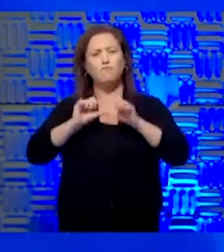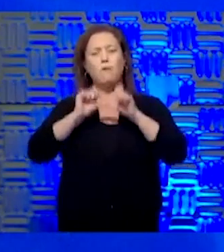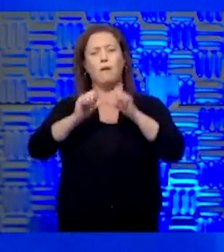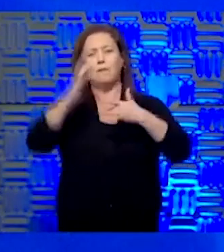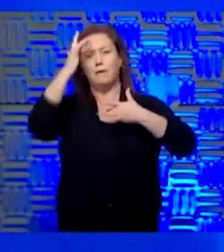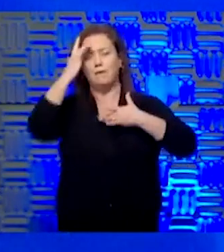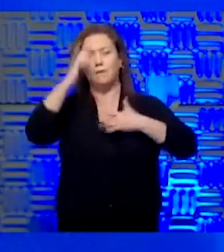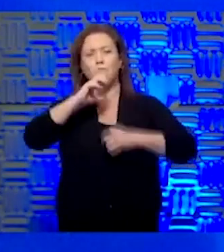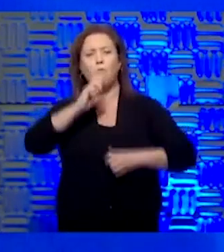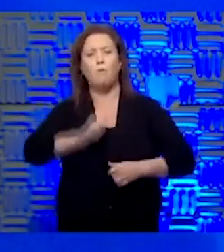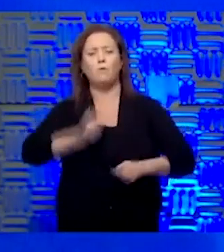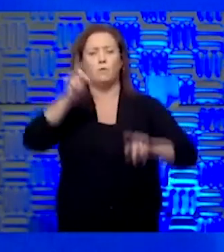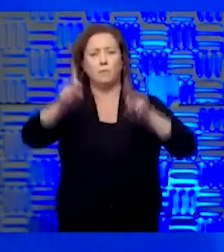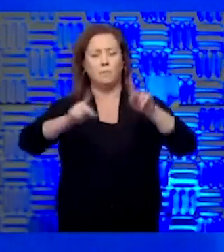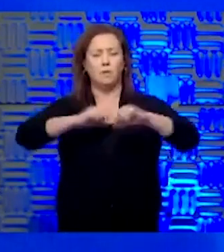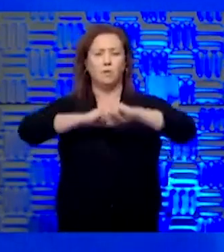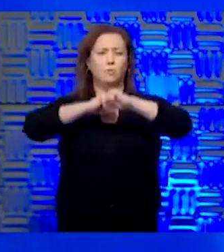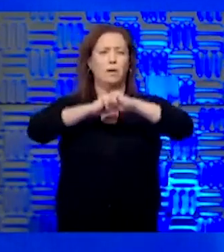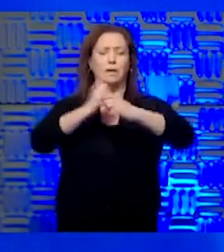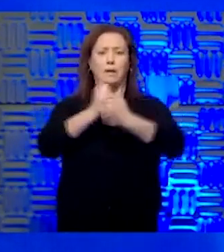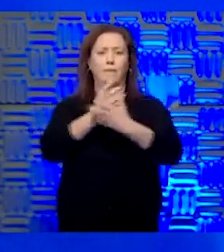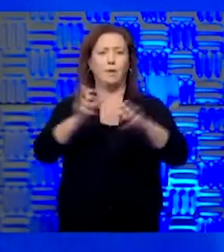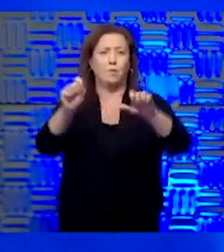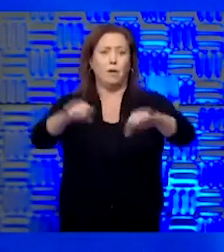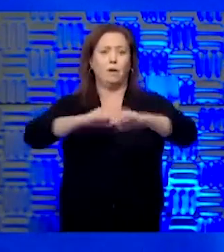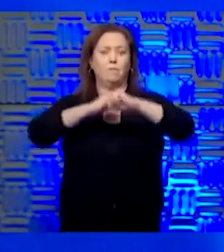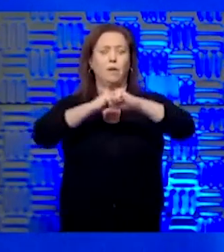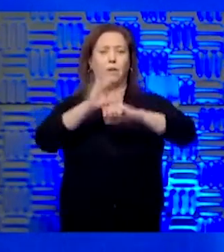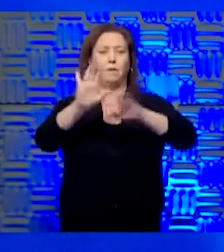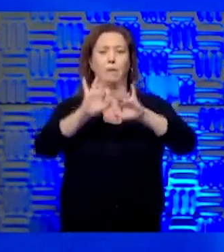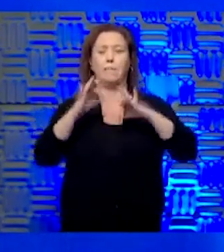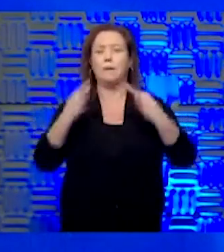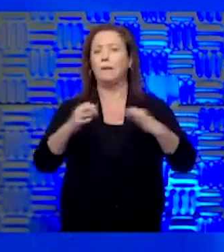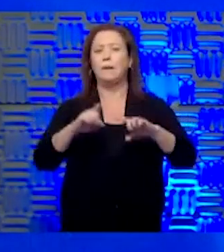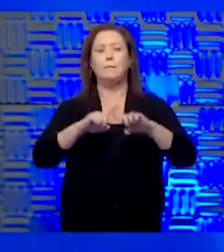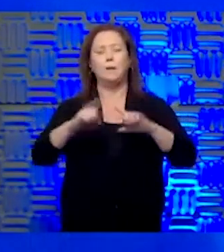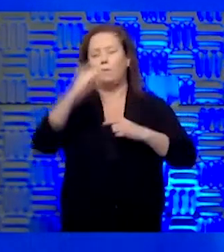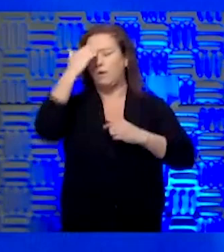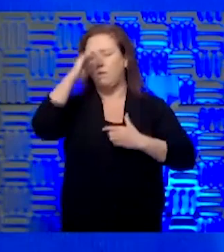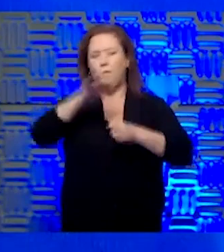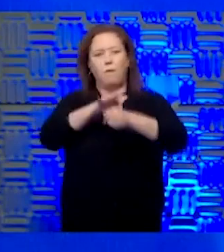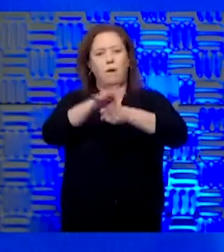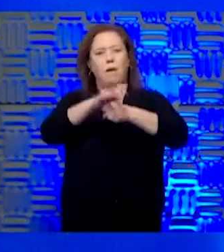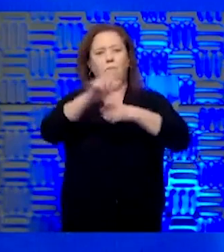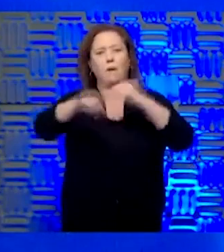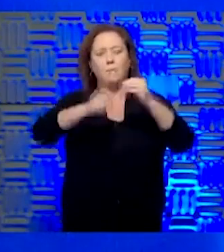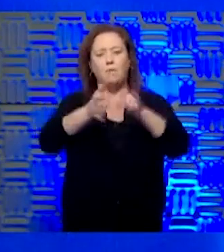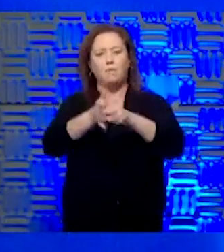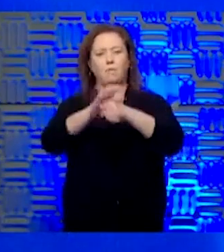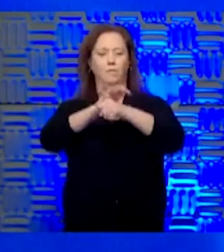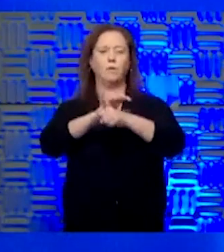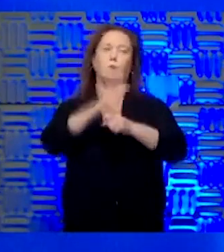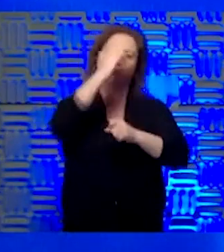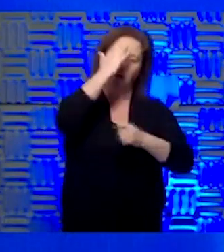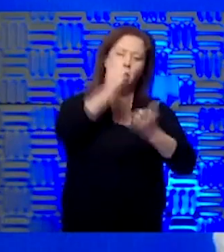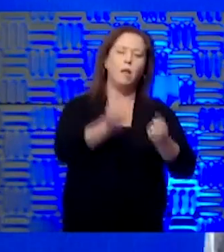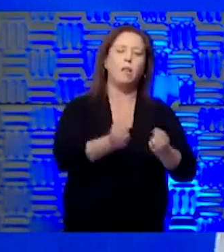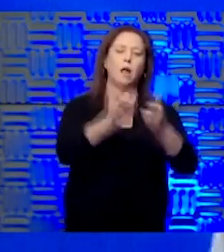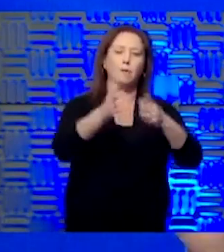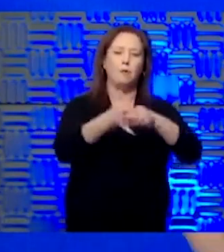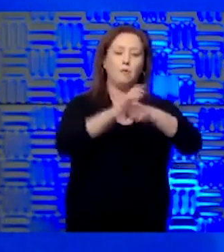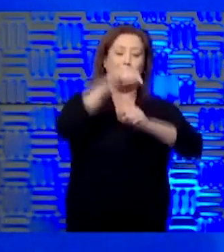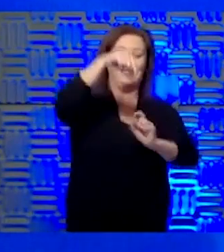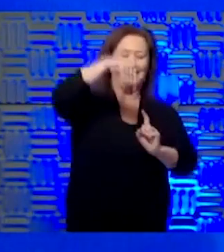older and you're trying to protect them, you'll do everything you can. Part of it is we just don't know enough about coronavirus. Part of it is, we know a lot about coronavirus, about